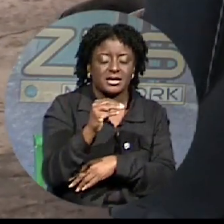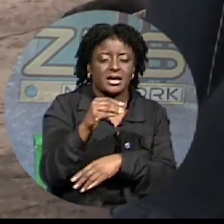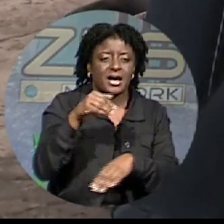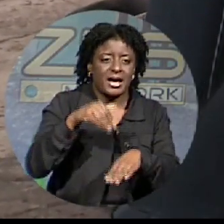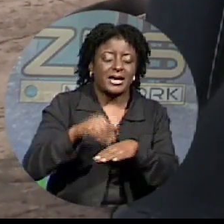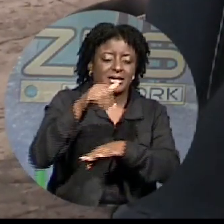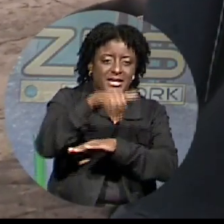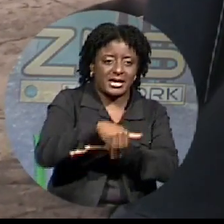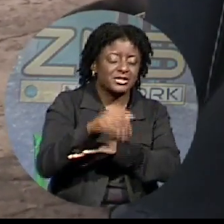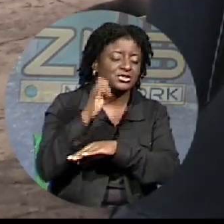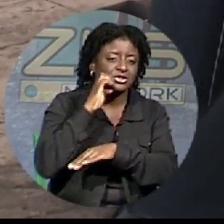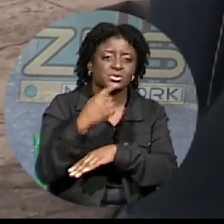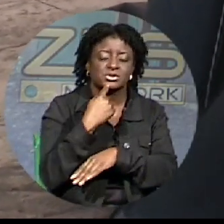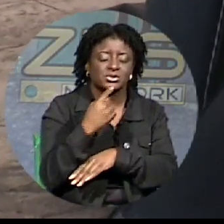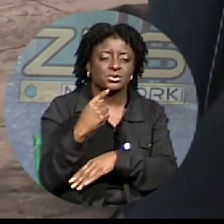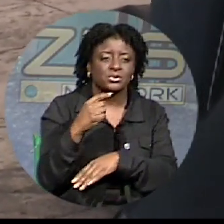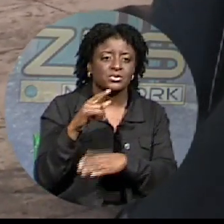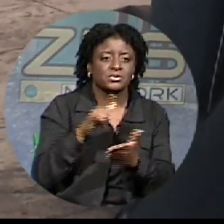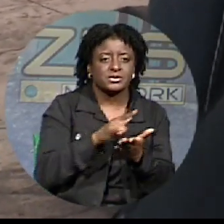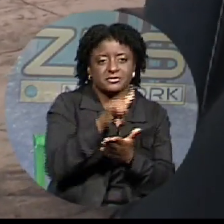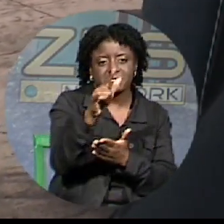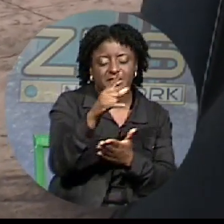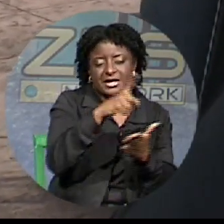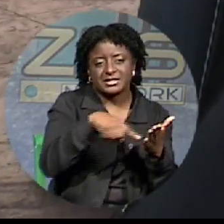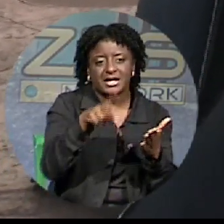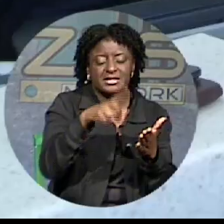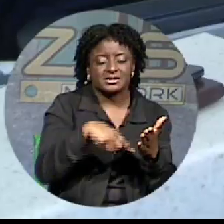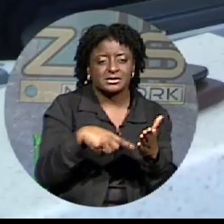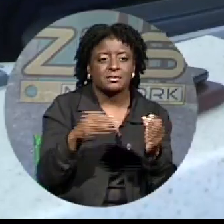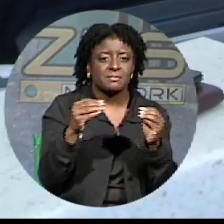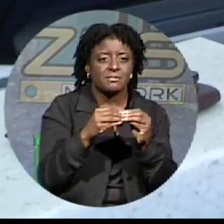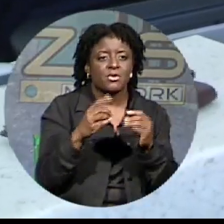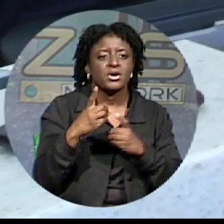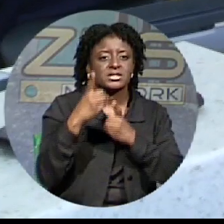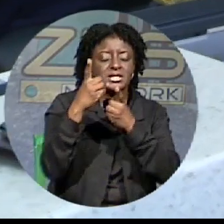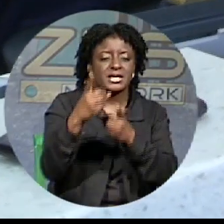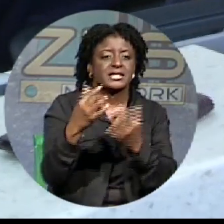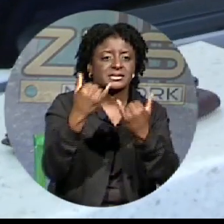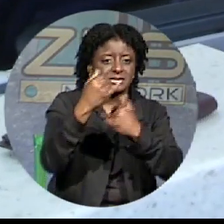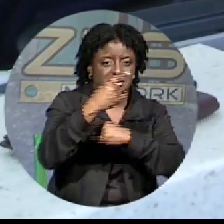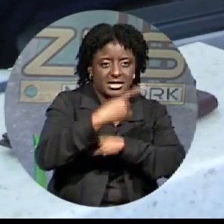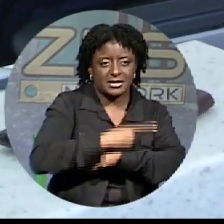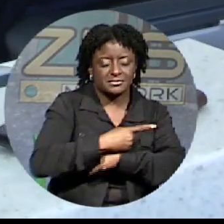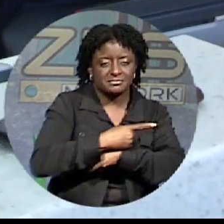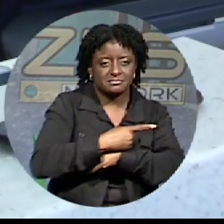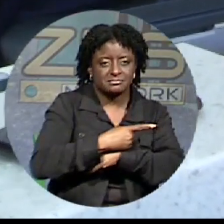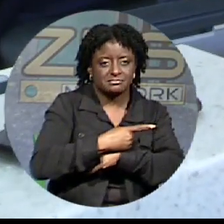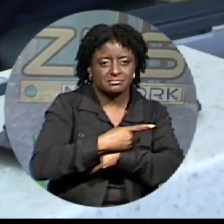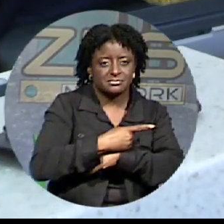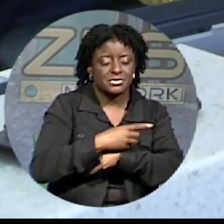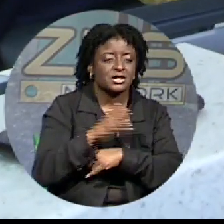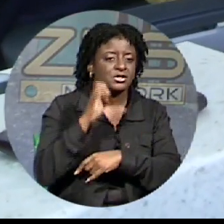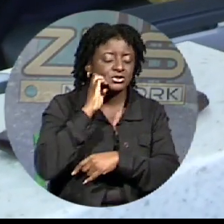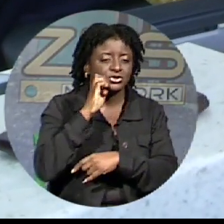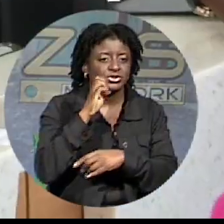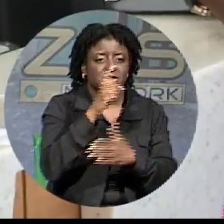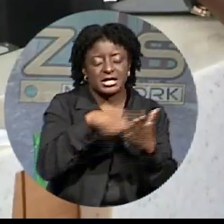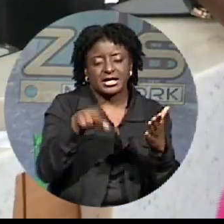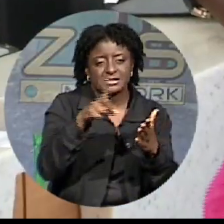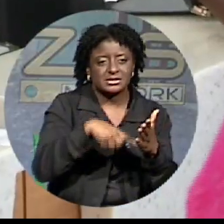night the flight was cancelled. After more delays today, and having planned her vacation months in advance, she cancelled her